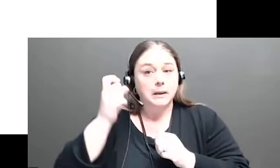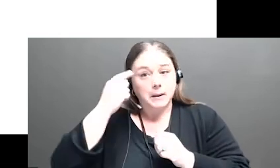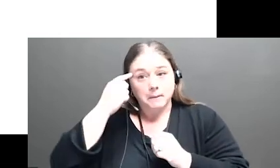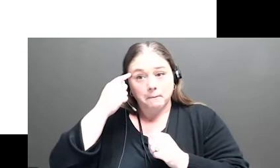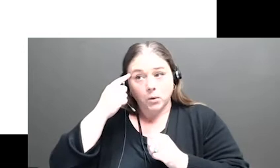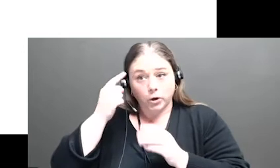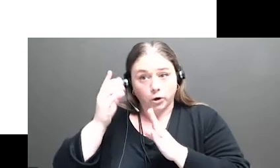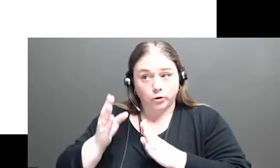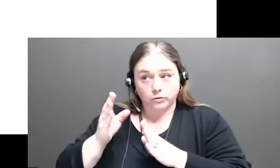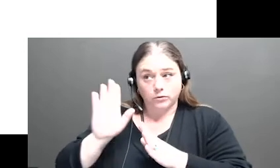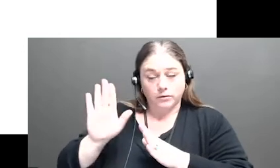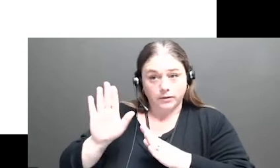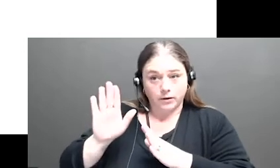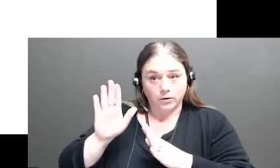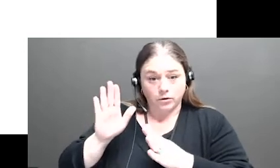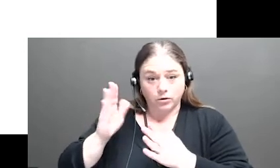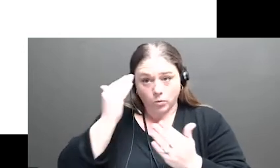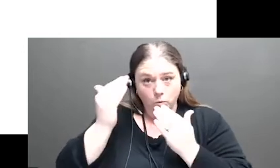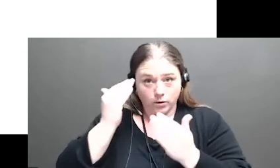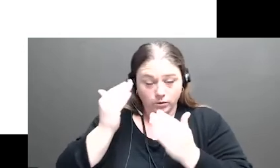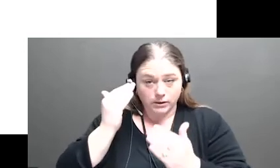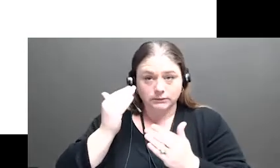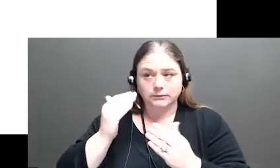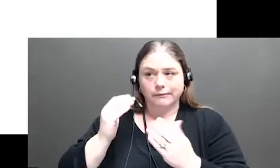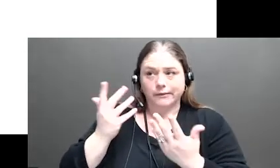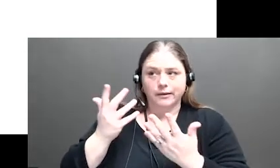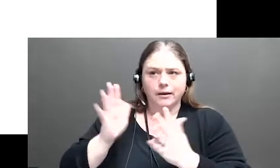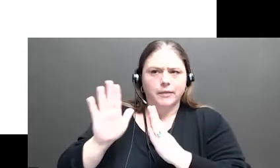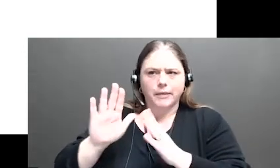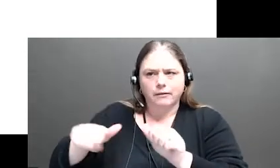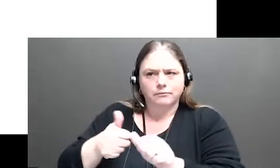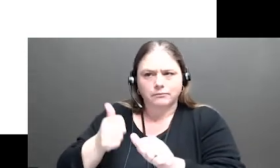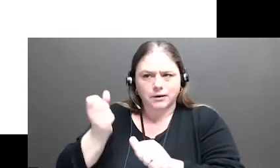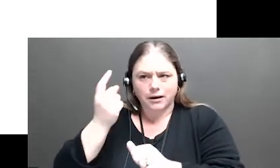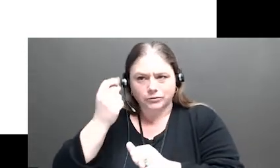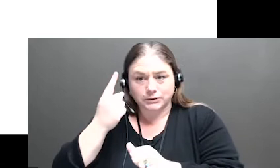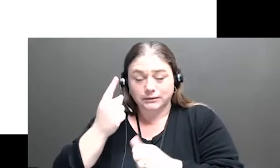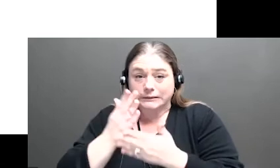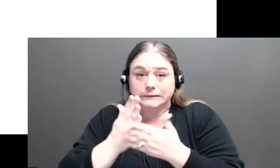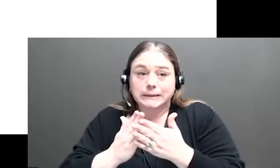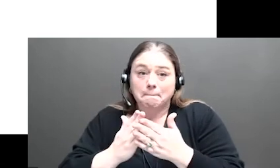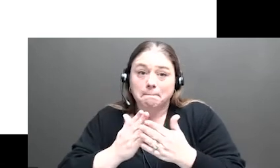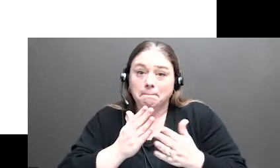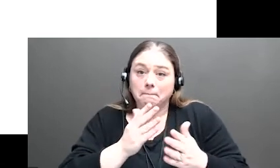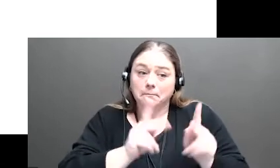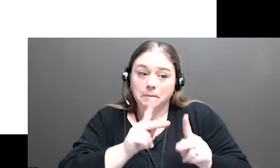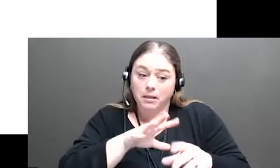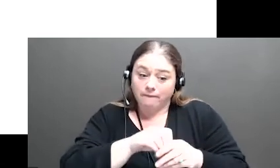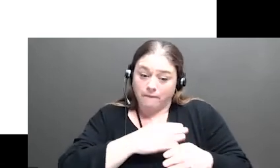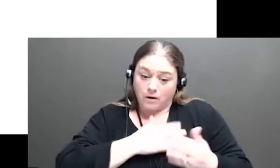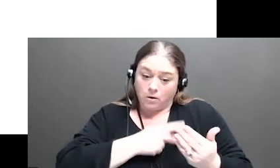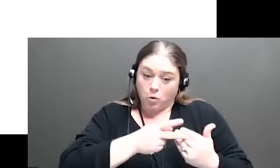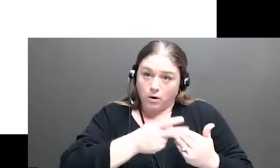building for employers in disability. So many youth in the program would be exceptional employees, and I want to emphasize that in